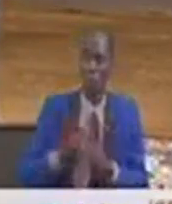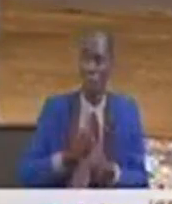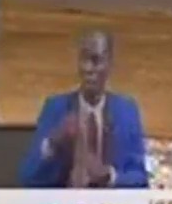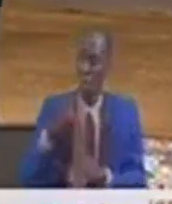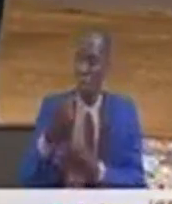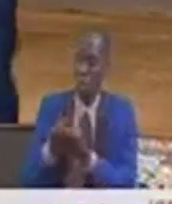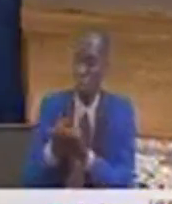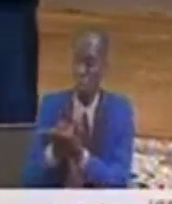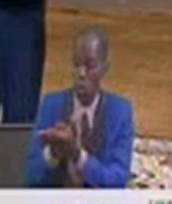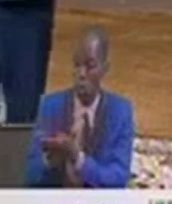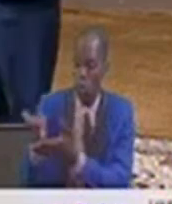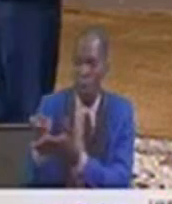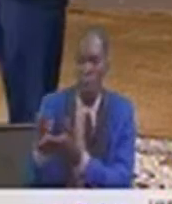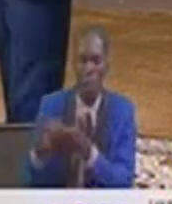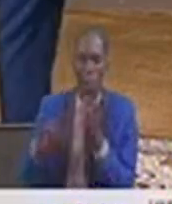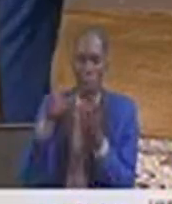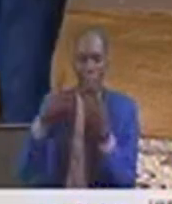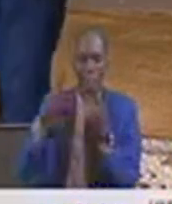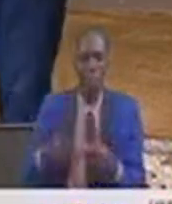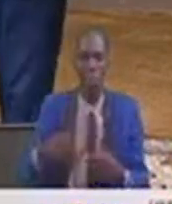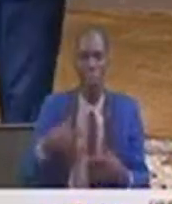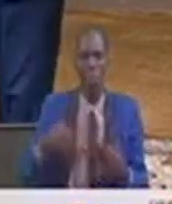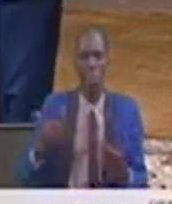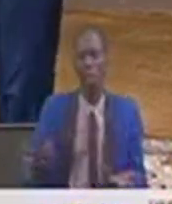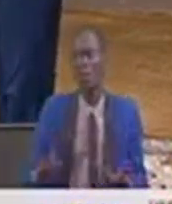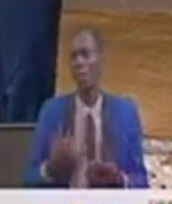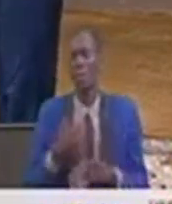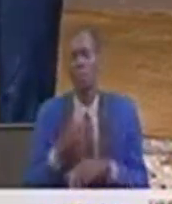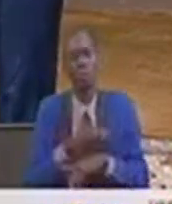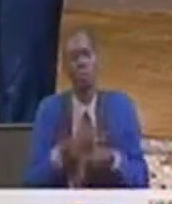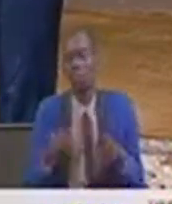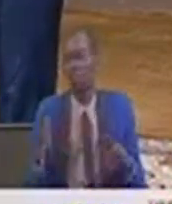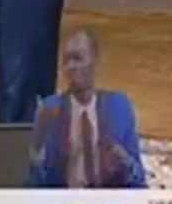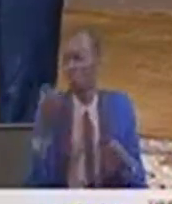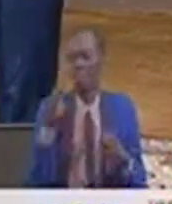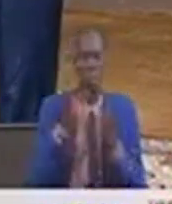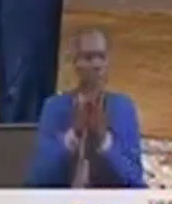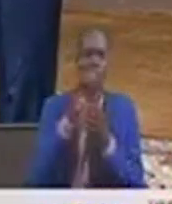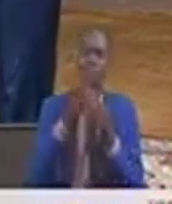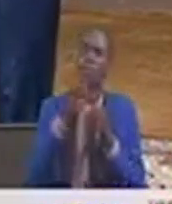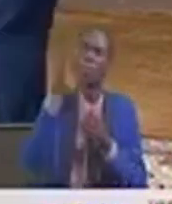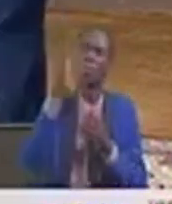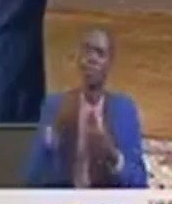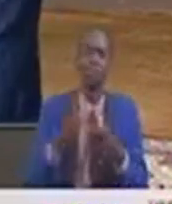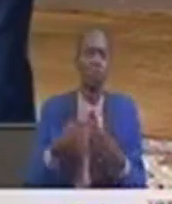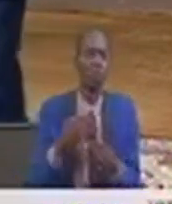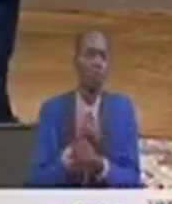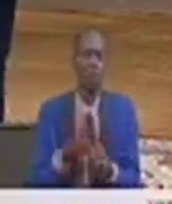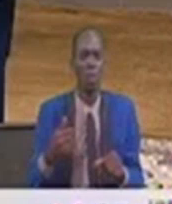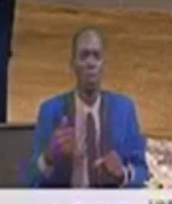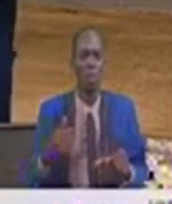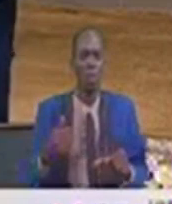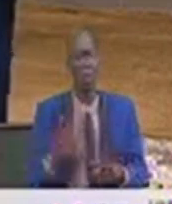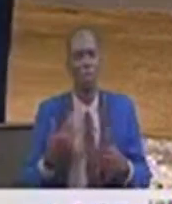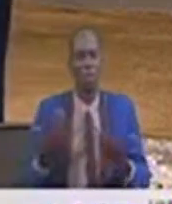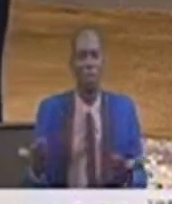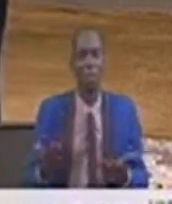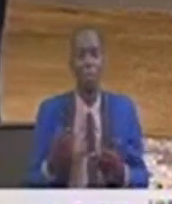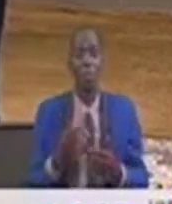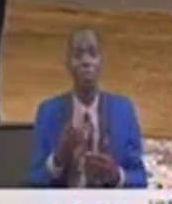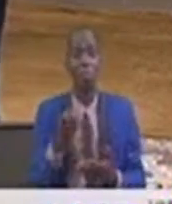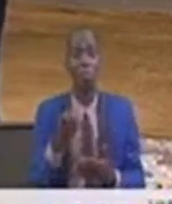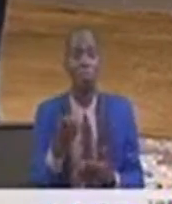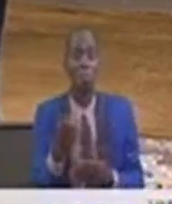me if I tell the truth, and the abominable, you've done abominable things, instead of confessing so that